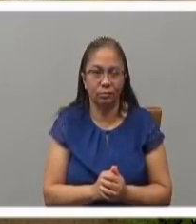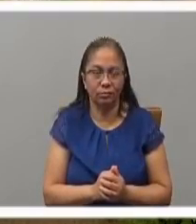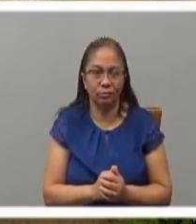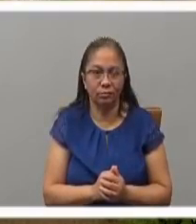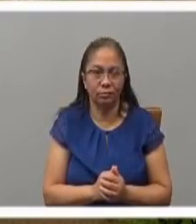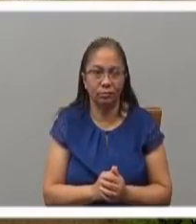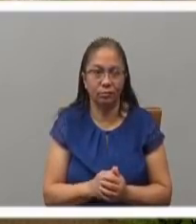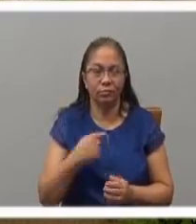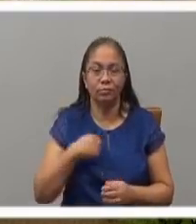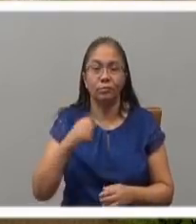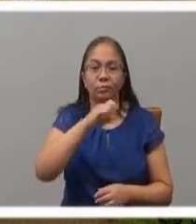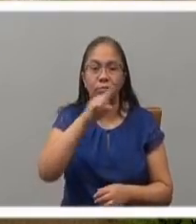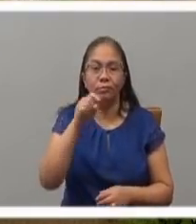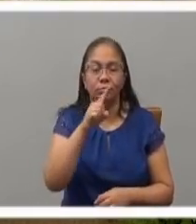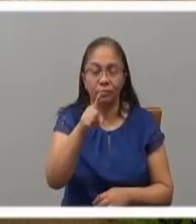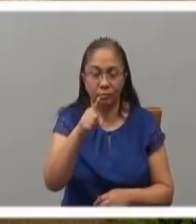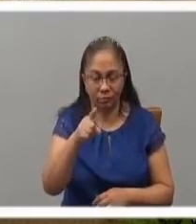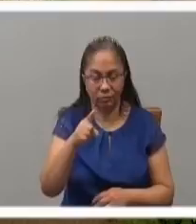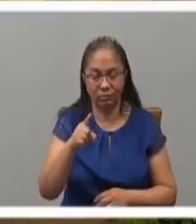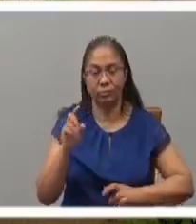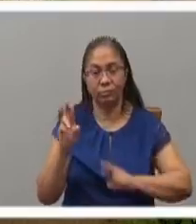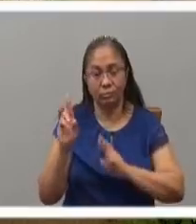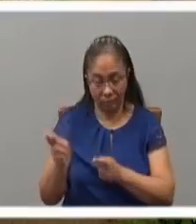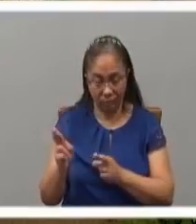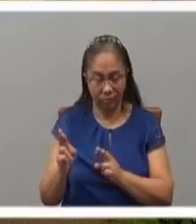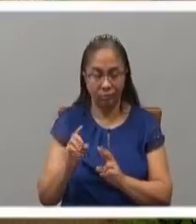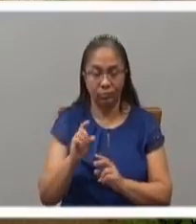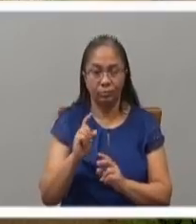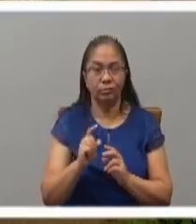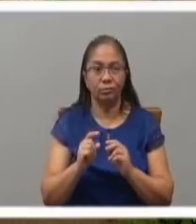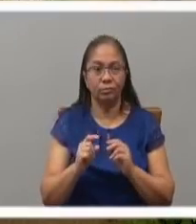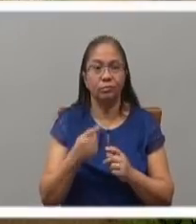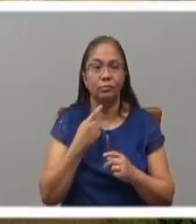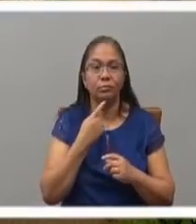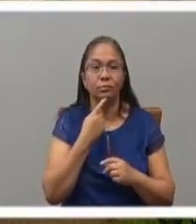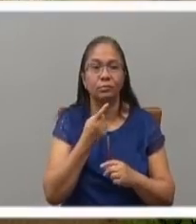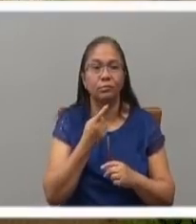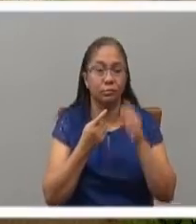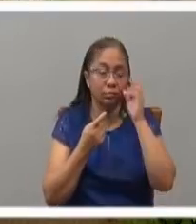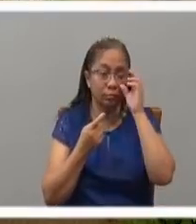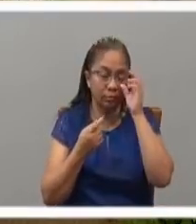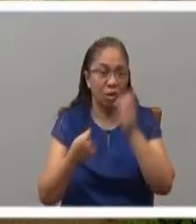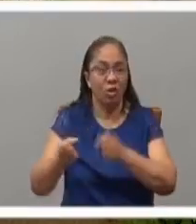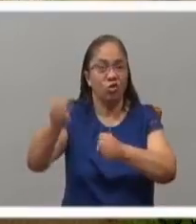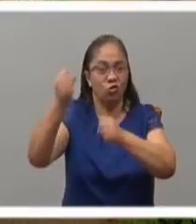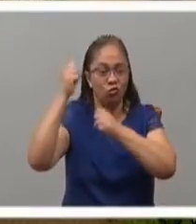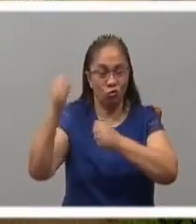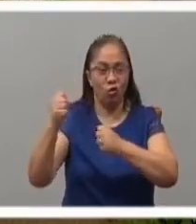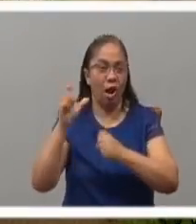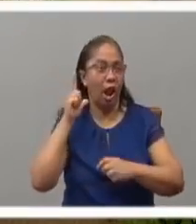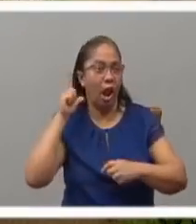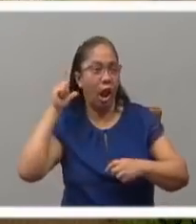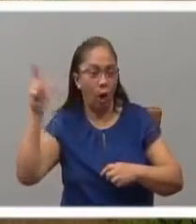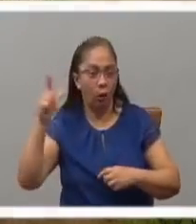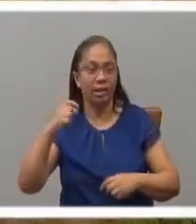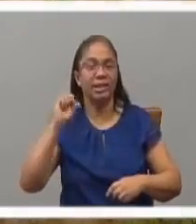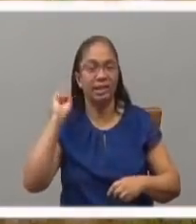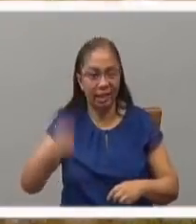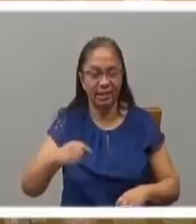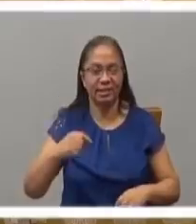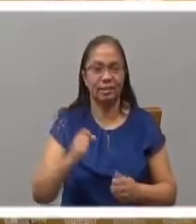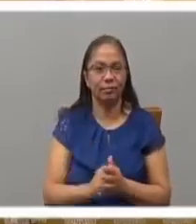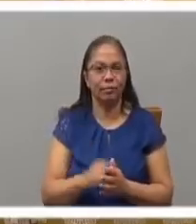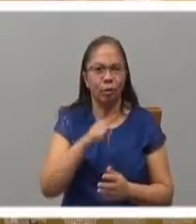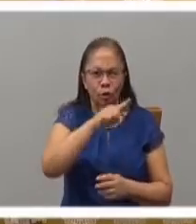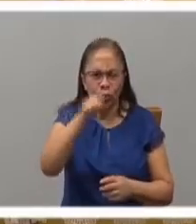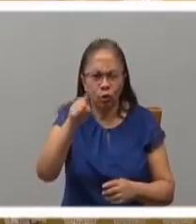And so I ask you to respond to these questions by saying strongly and firmly, I do.